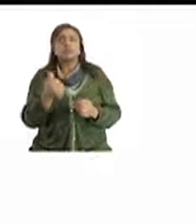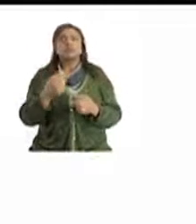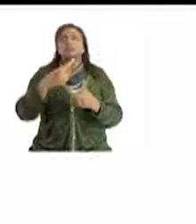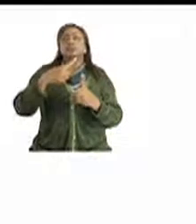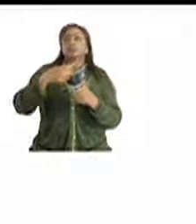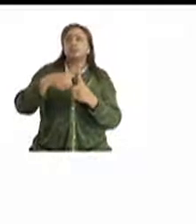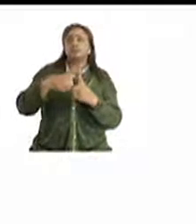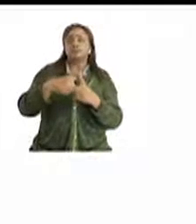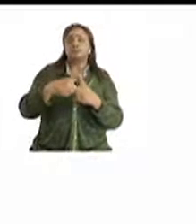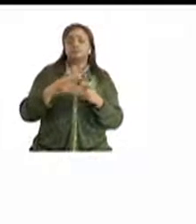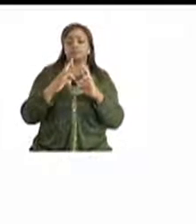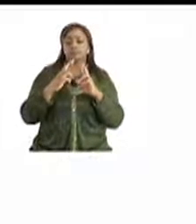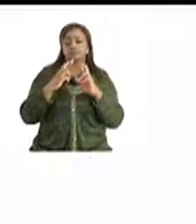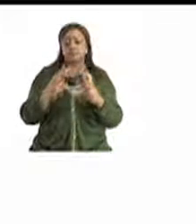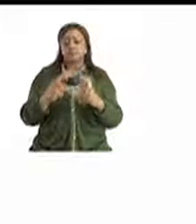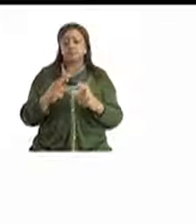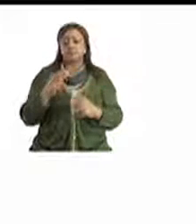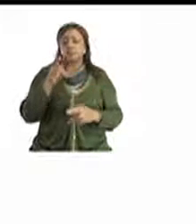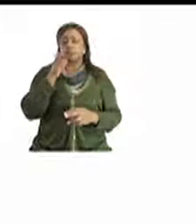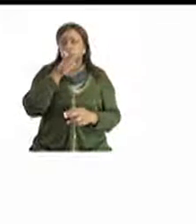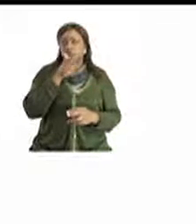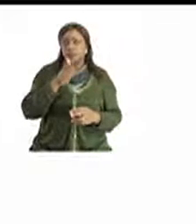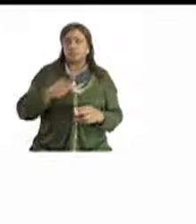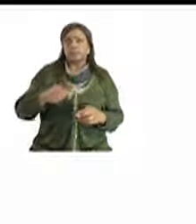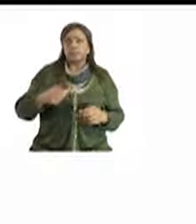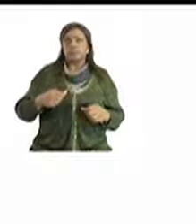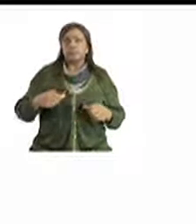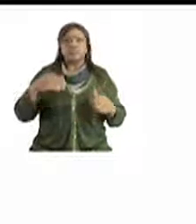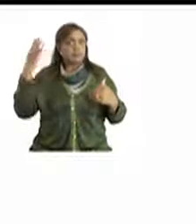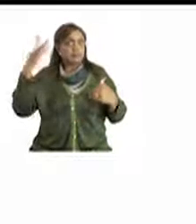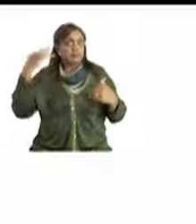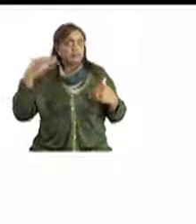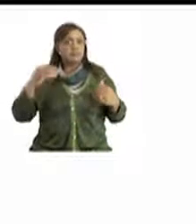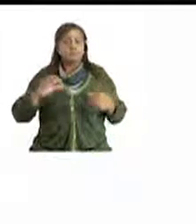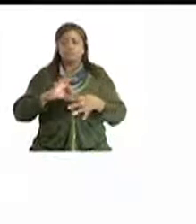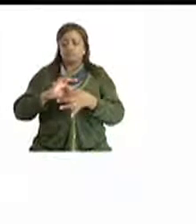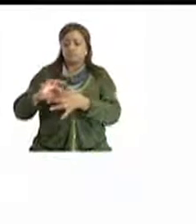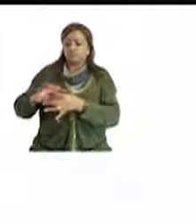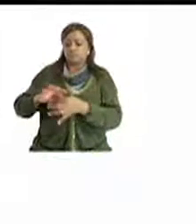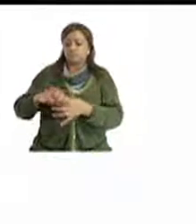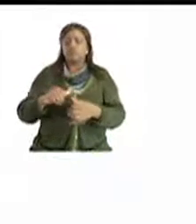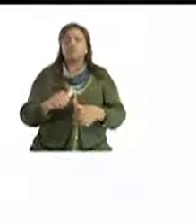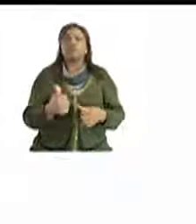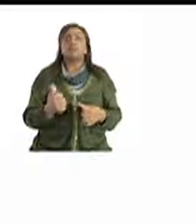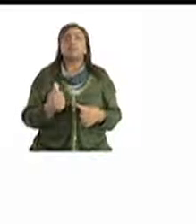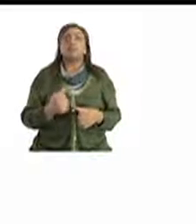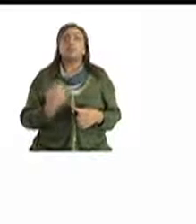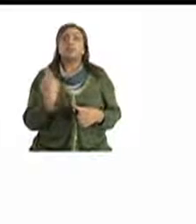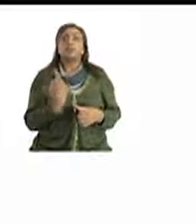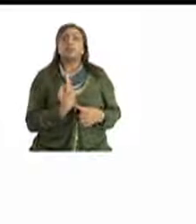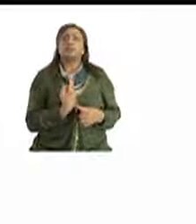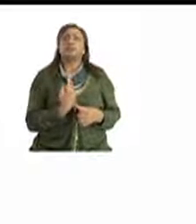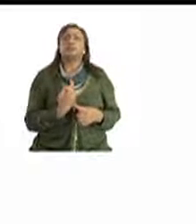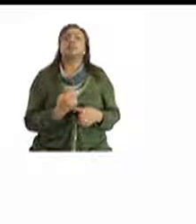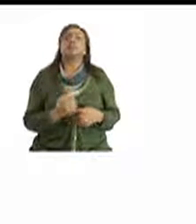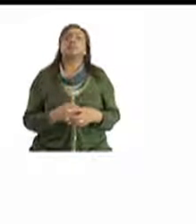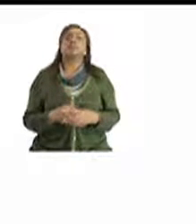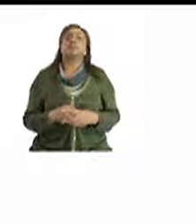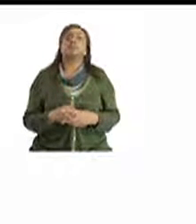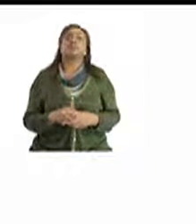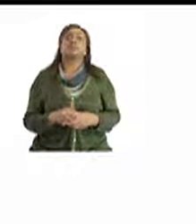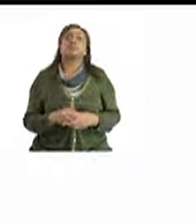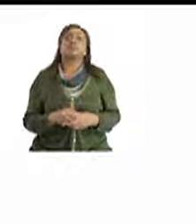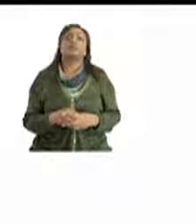respectful approach to sexuality and sexual relationships. That's basically what constitutes sexual